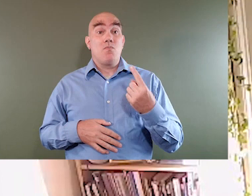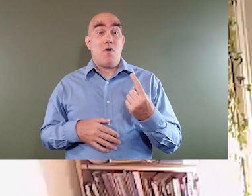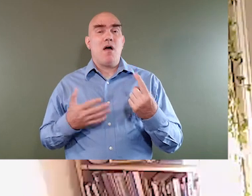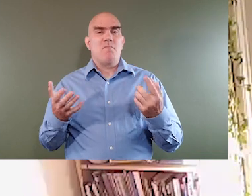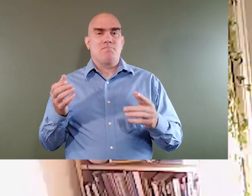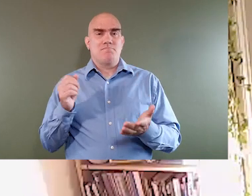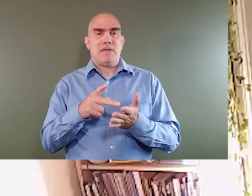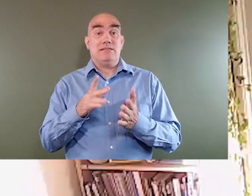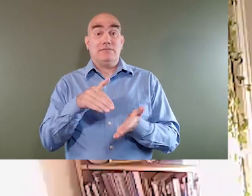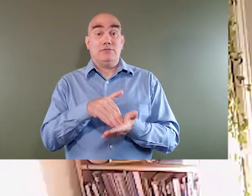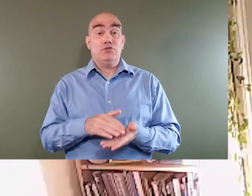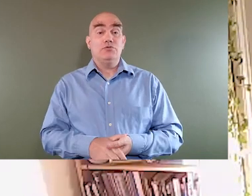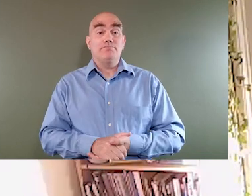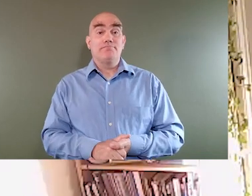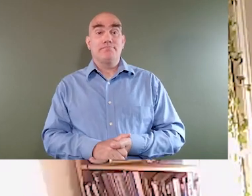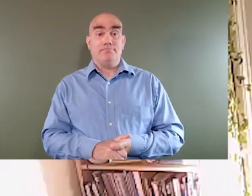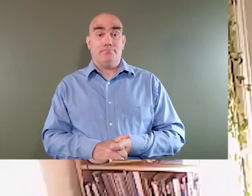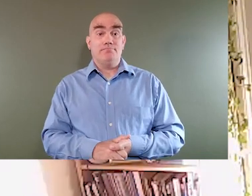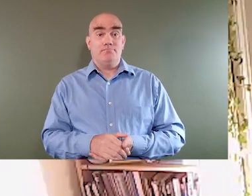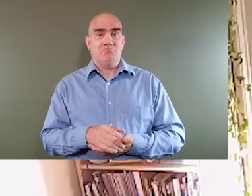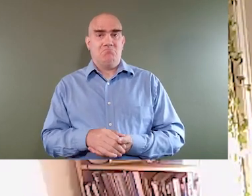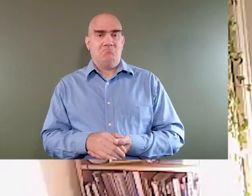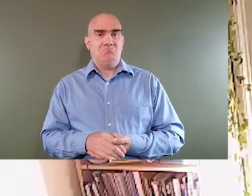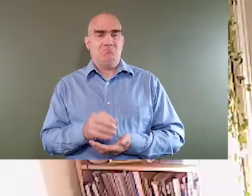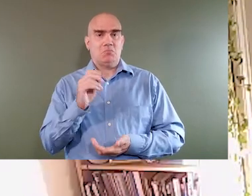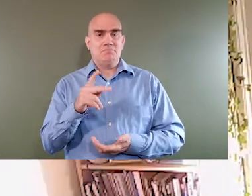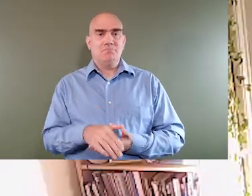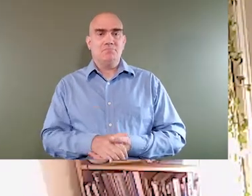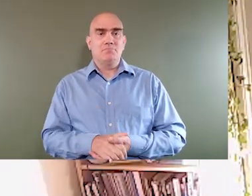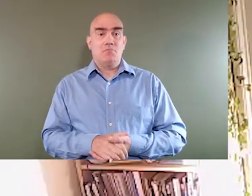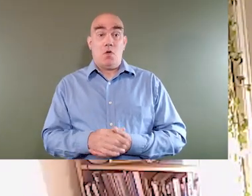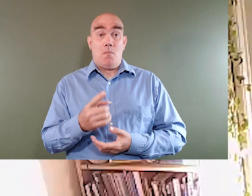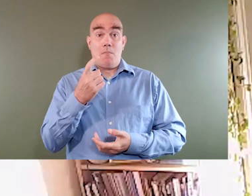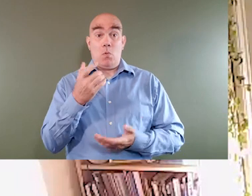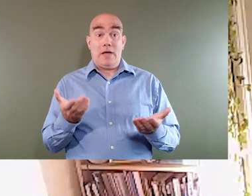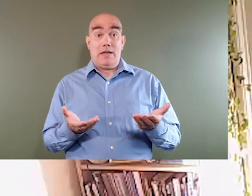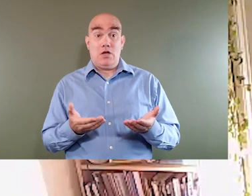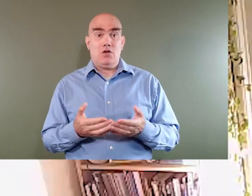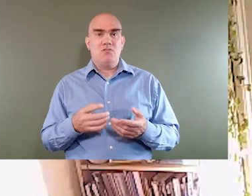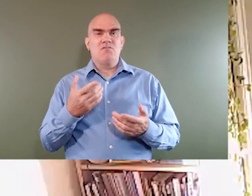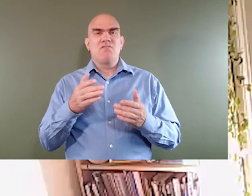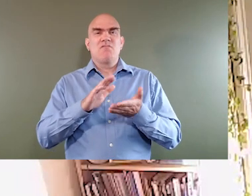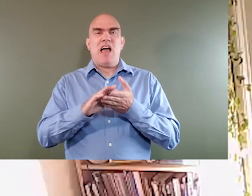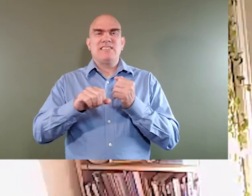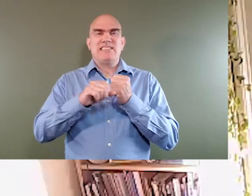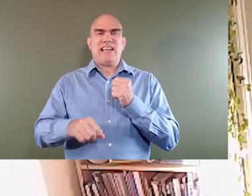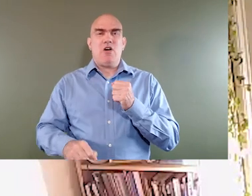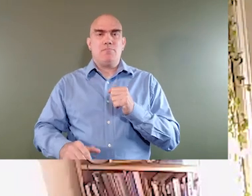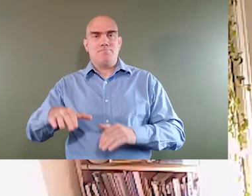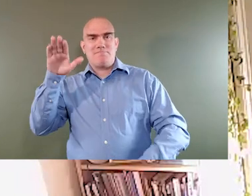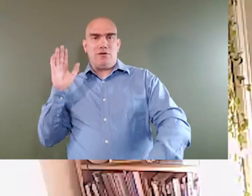Shake the arms out. Okay. One more here. Just coming into a nice